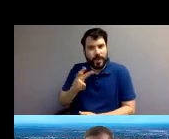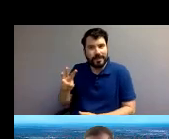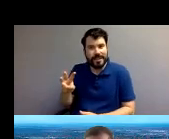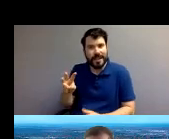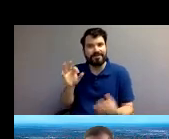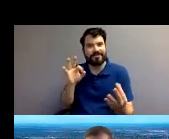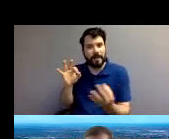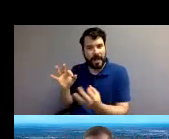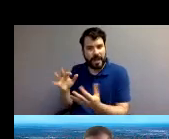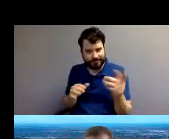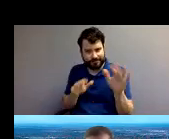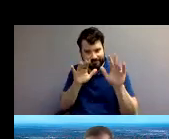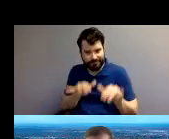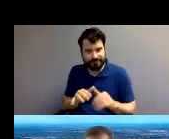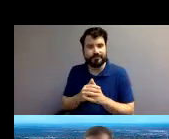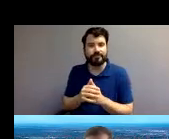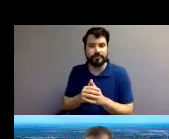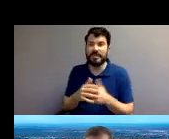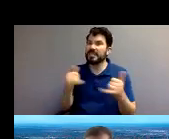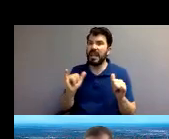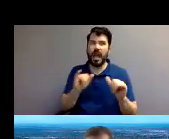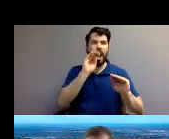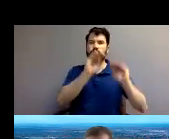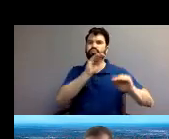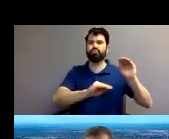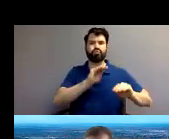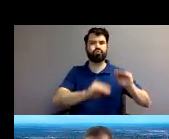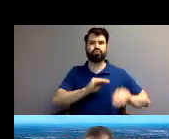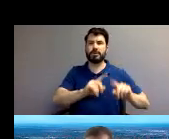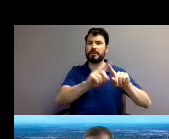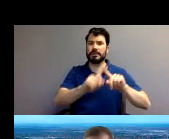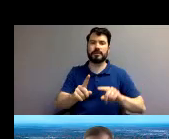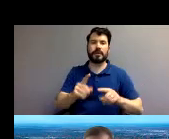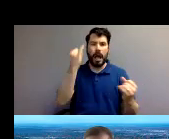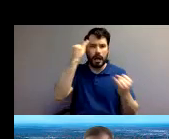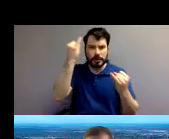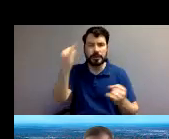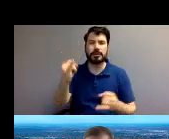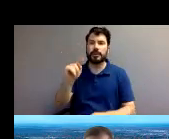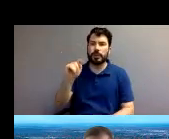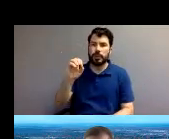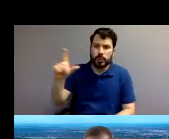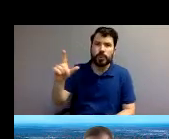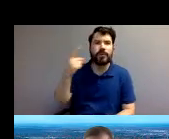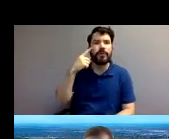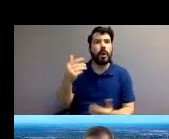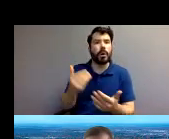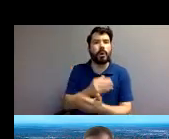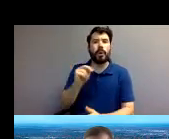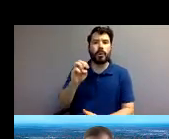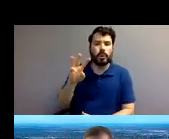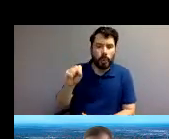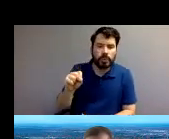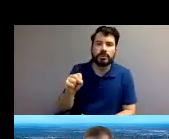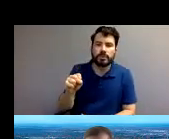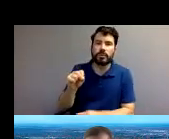updated with toolkits for managers and employees, and also will be a hub for news related to workforce and